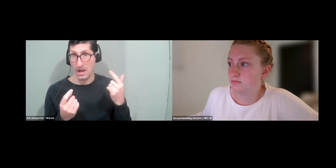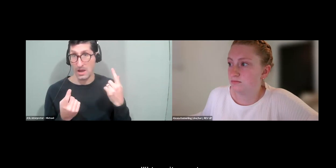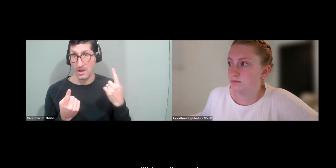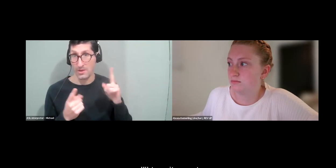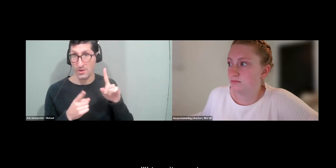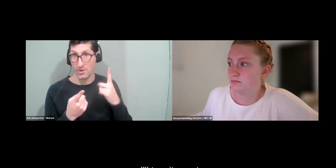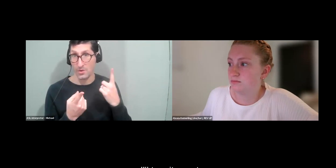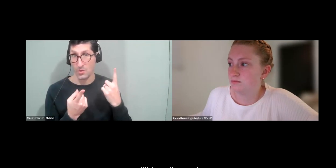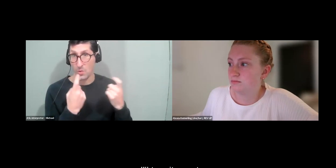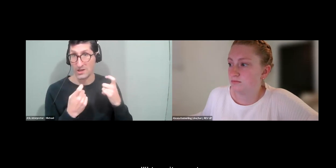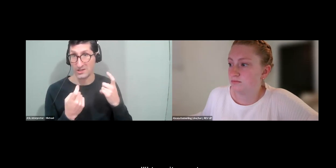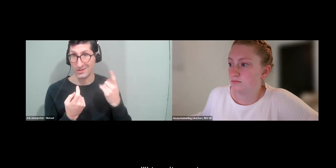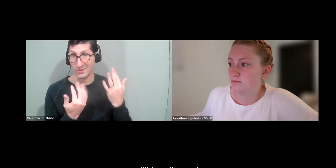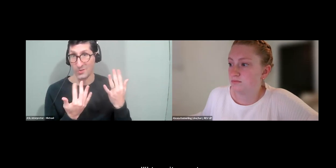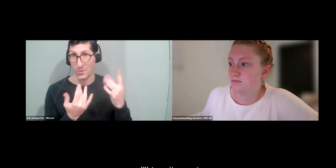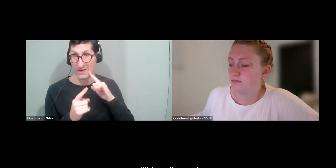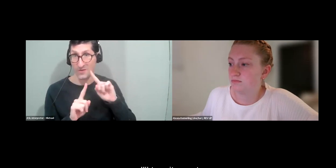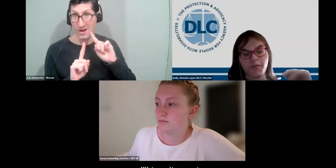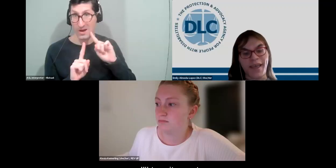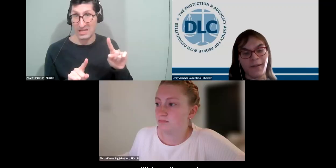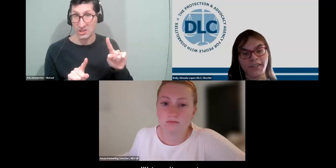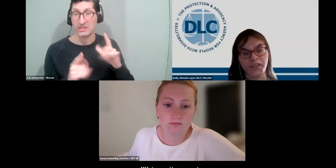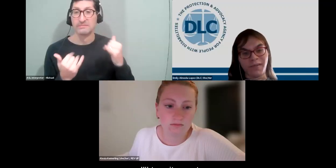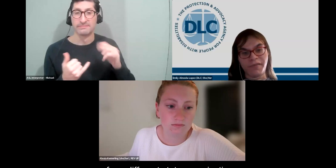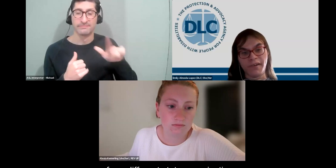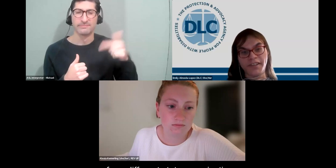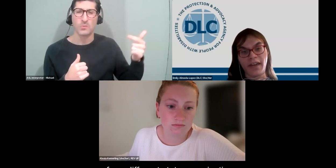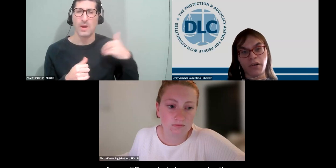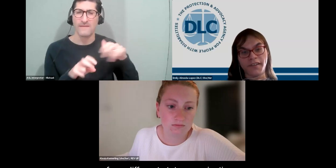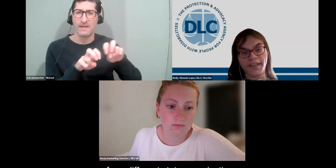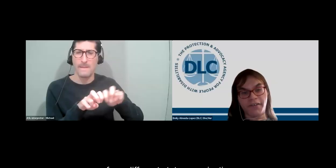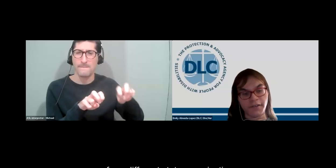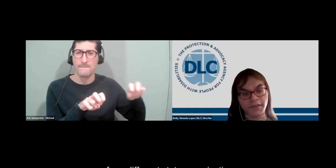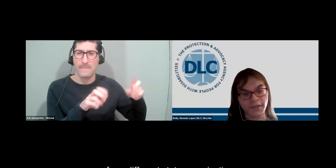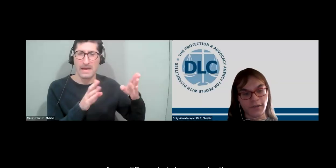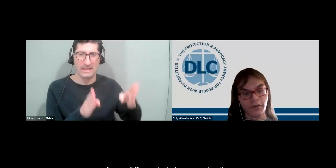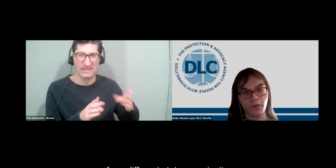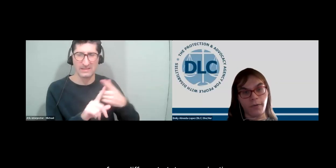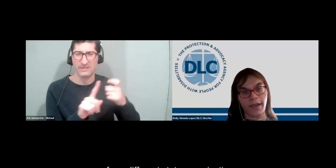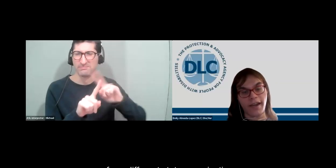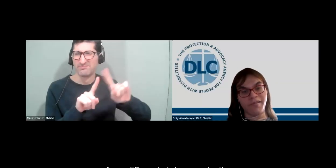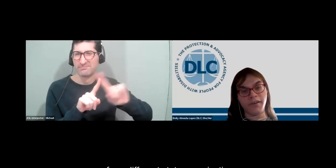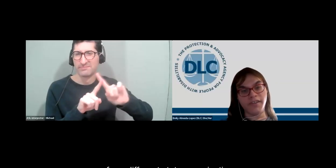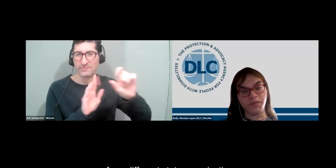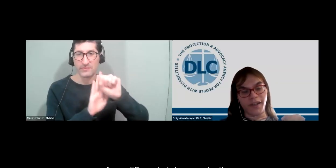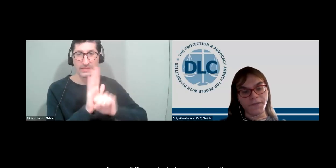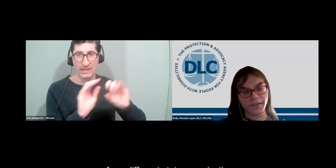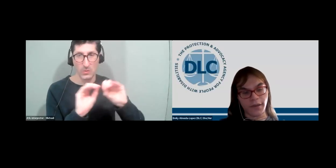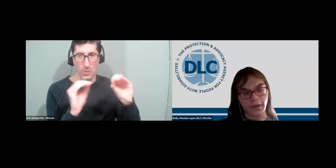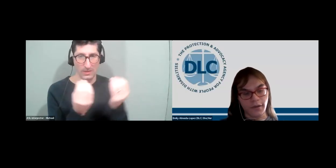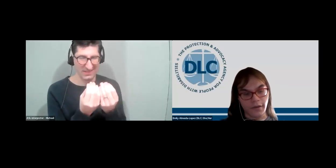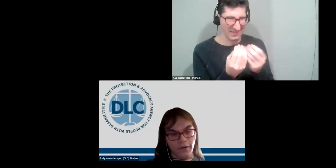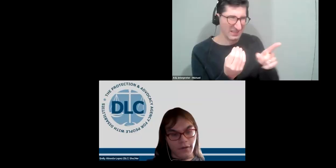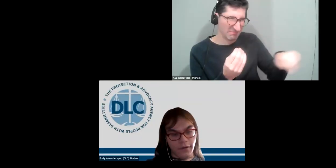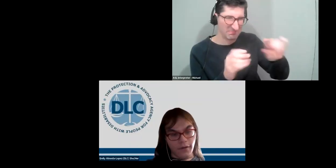I'll turn it over to our group of panelists from different state organizations who can introduce themselves.